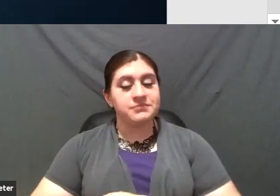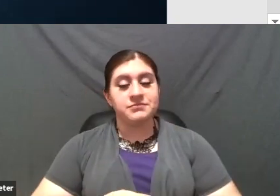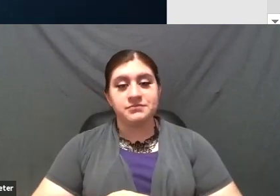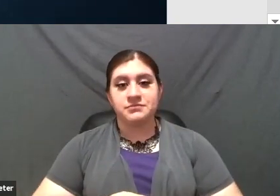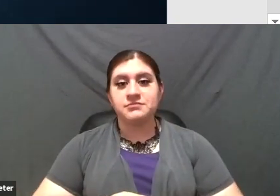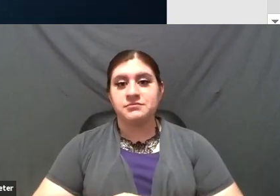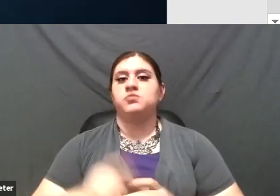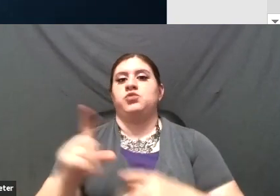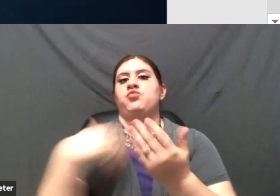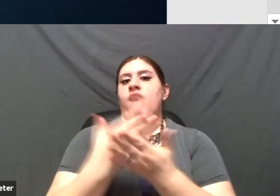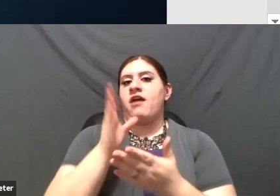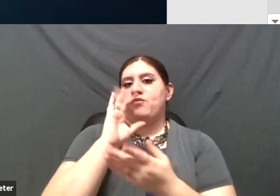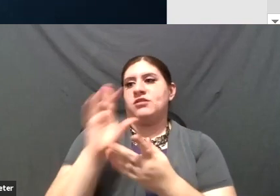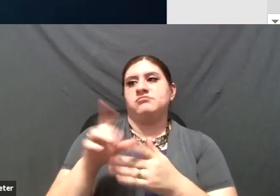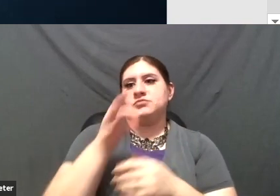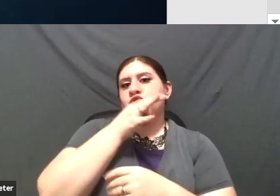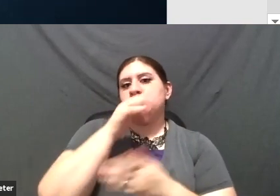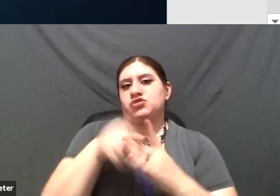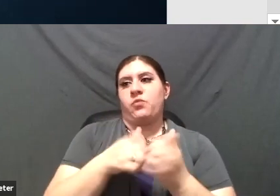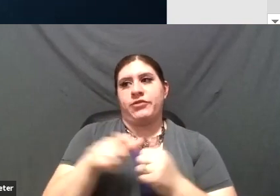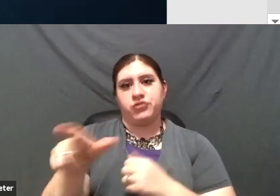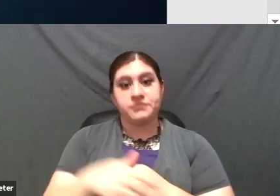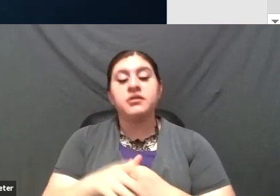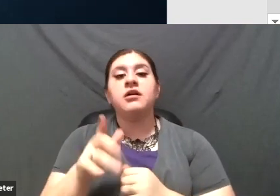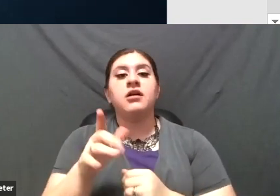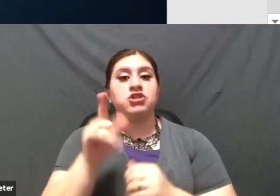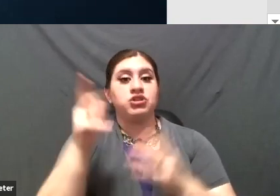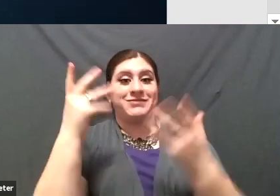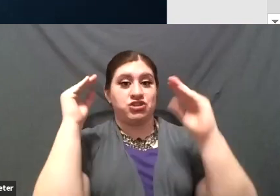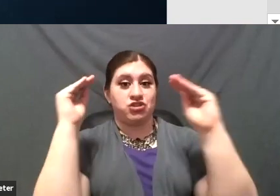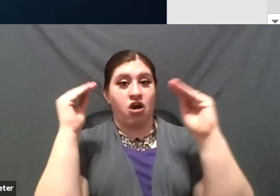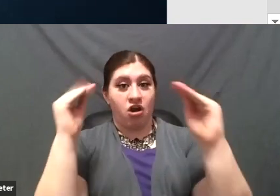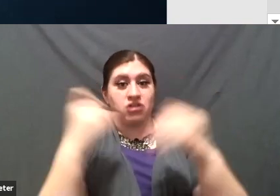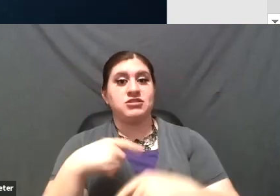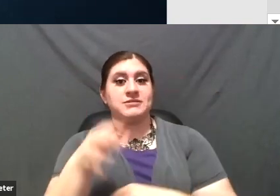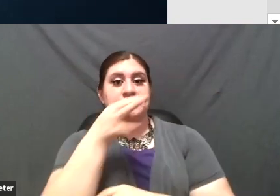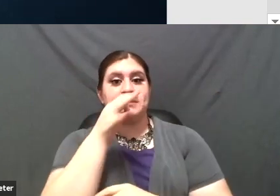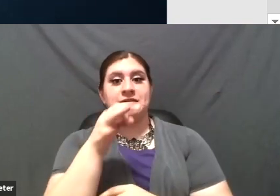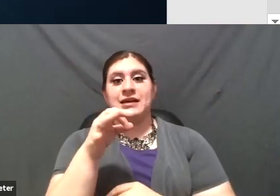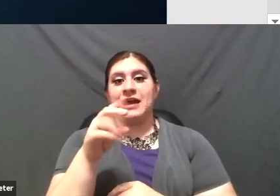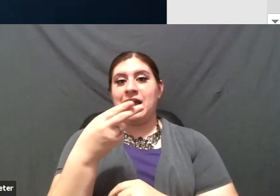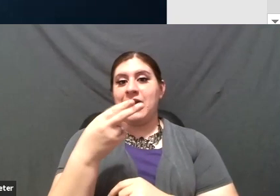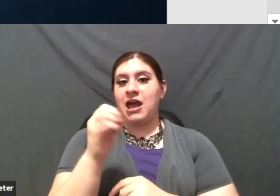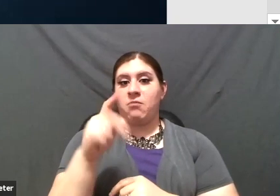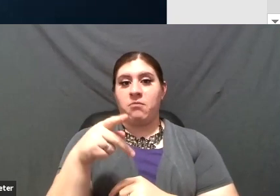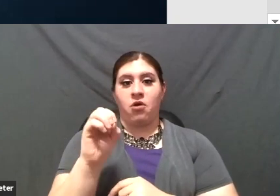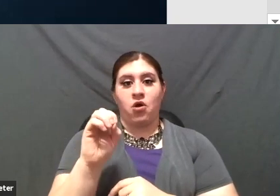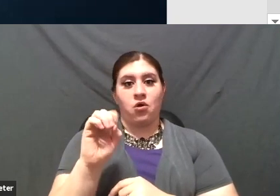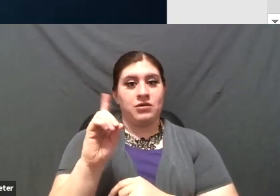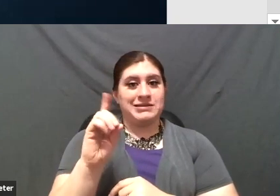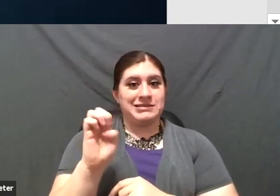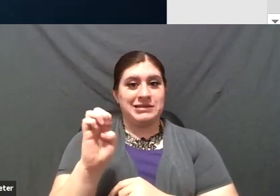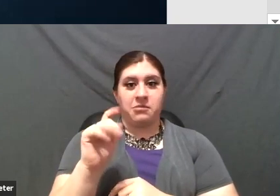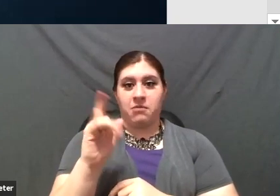early in your program here at Lamar. She also has taught a reading. She has expertise in epidemiology, and she taught a